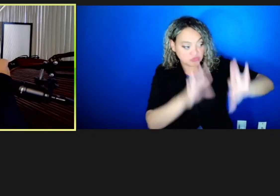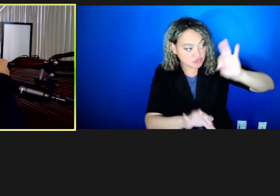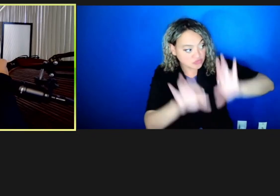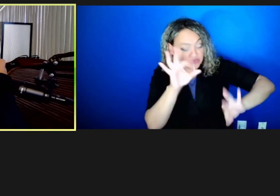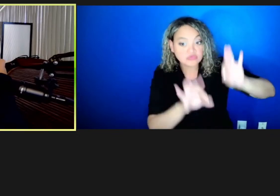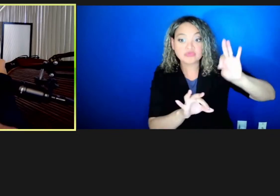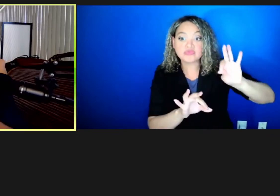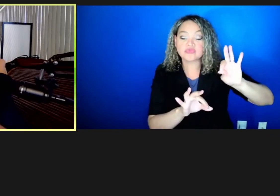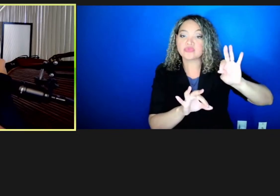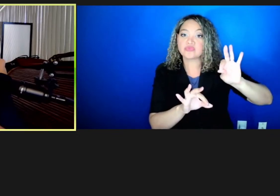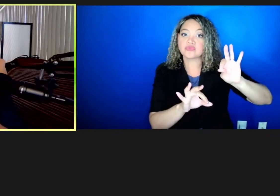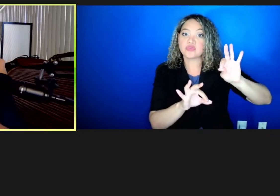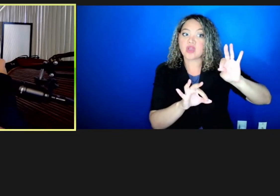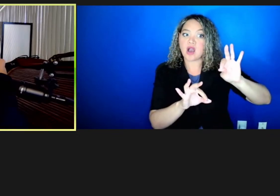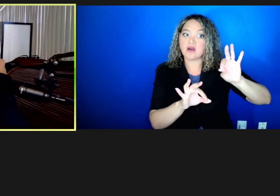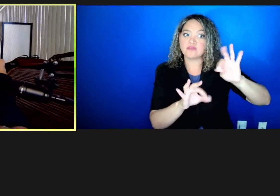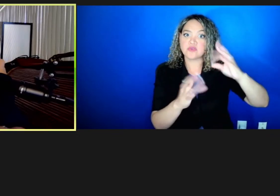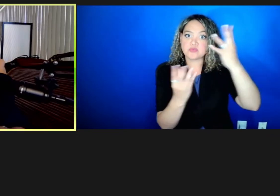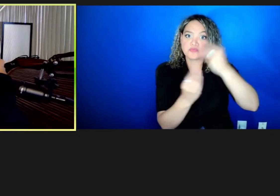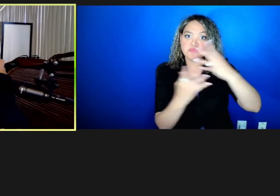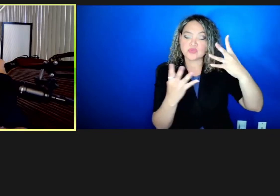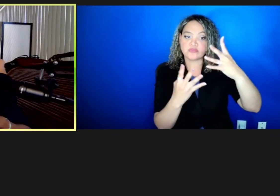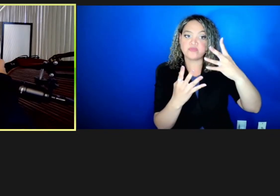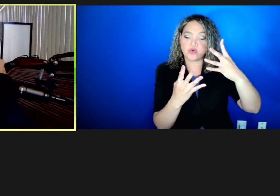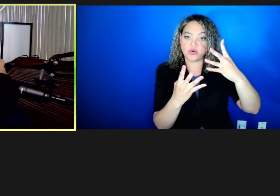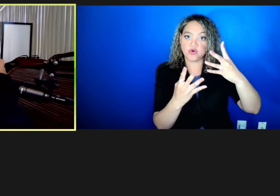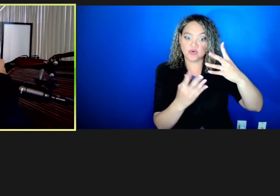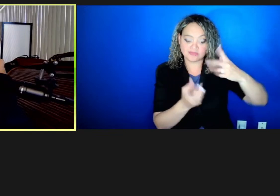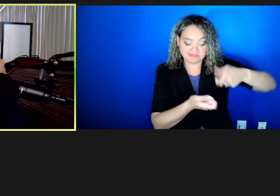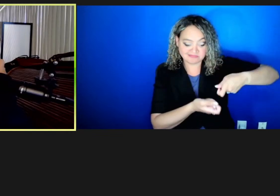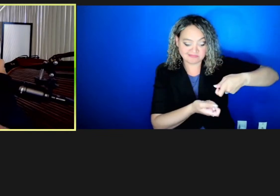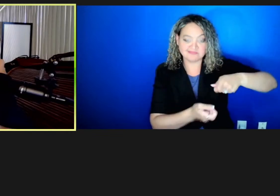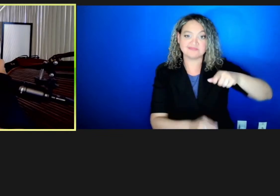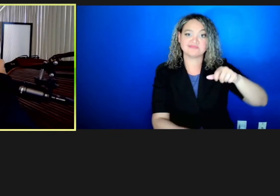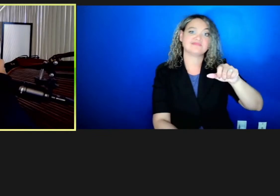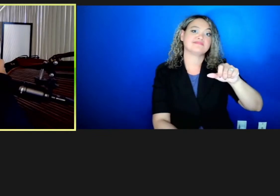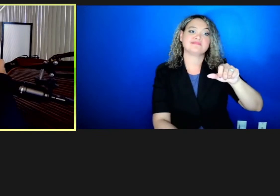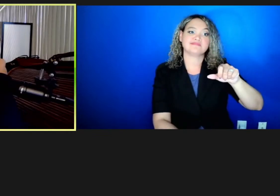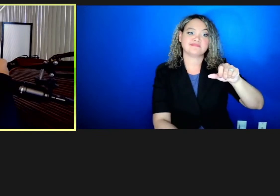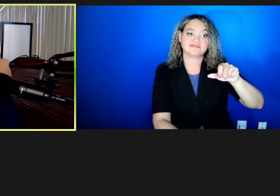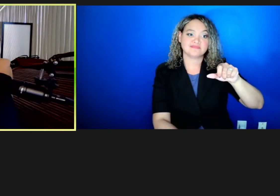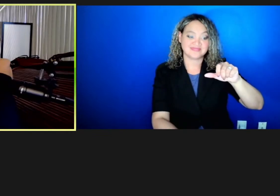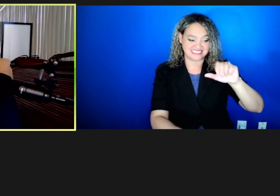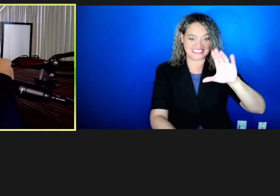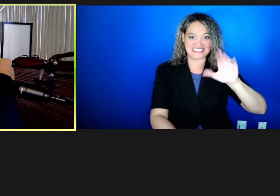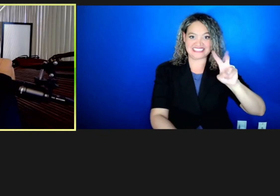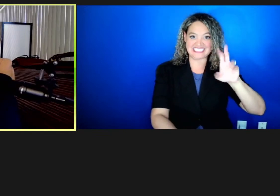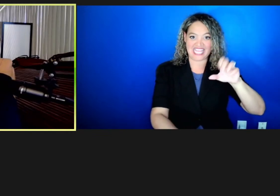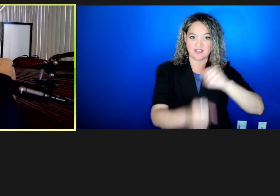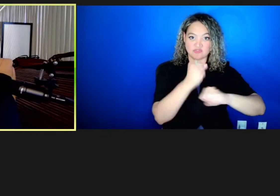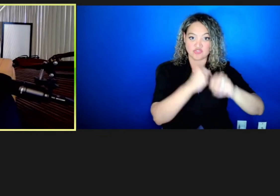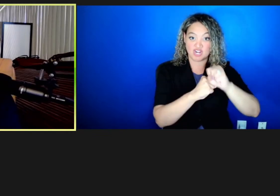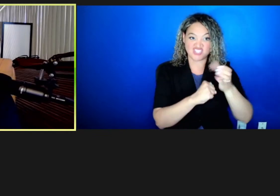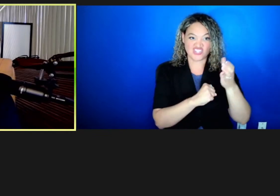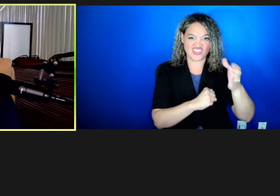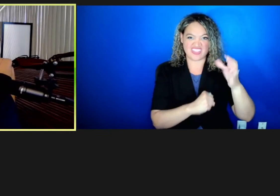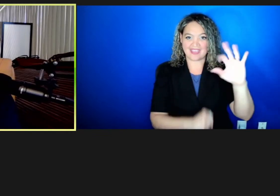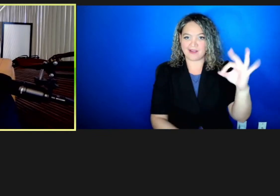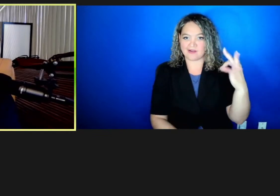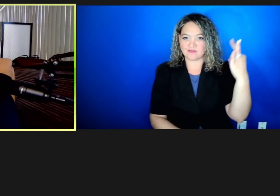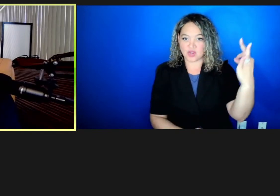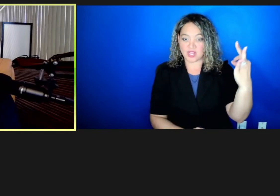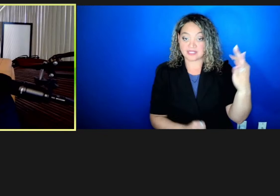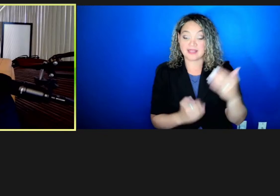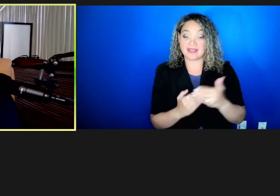fabulously maintained archaeological dig in a cave structure in France. And it says next,